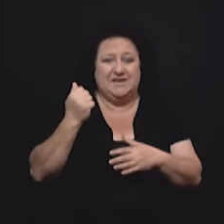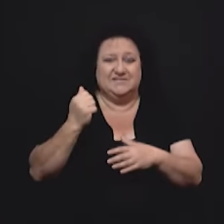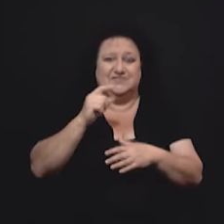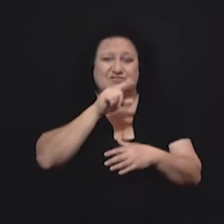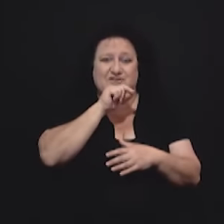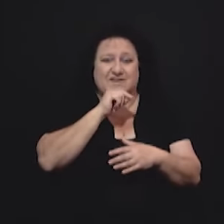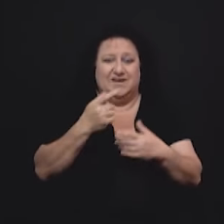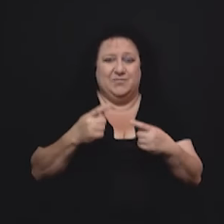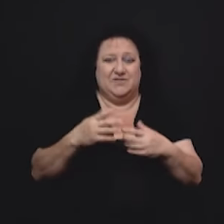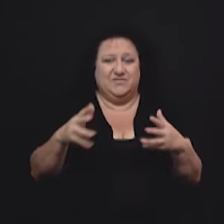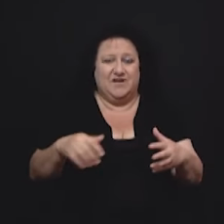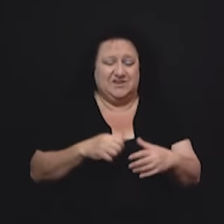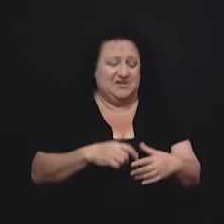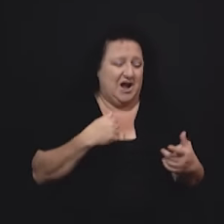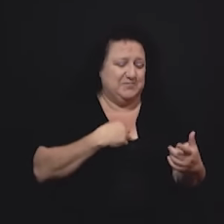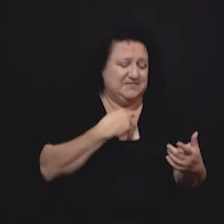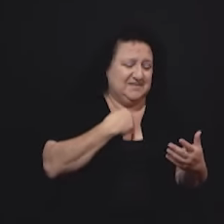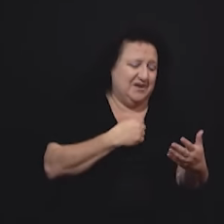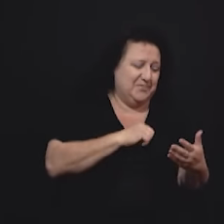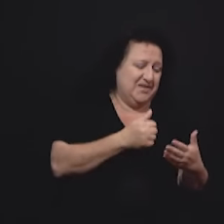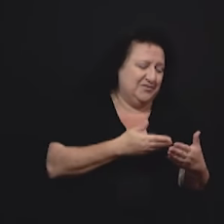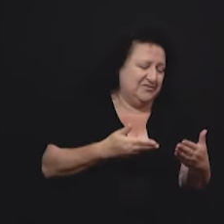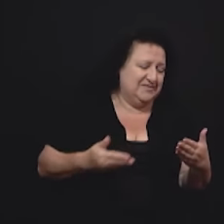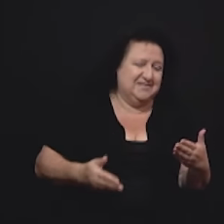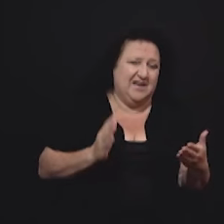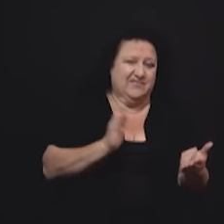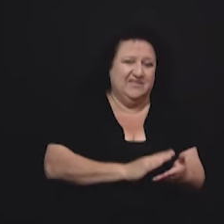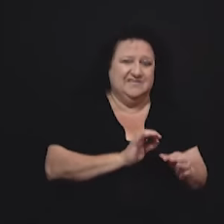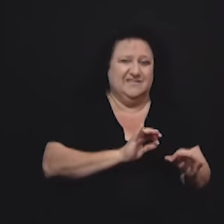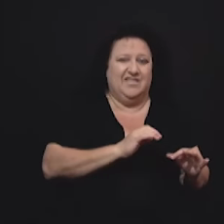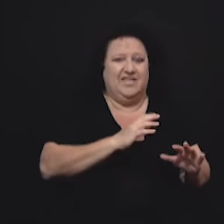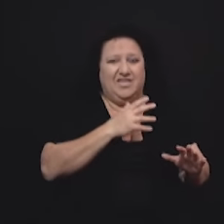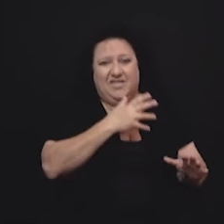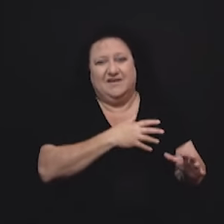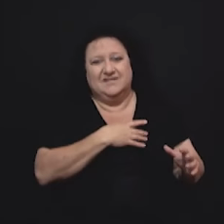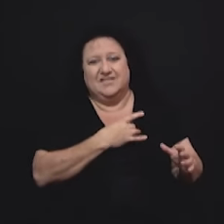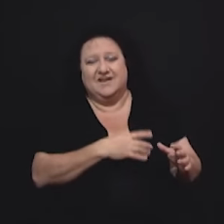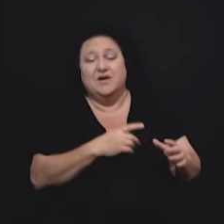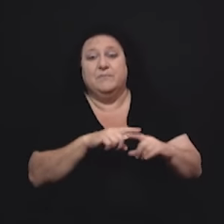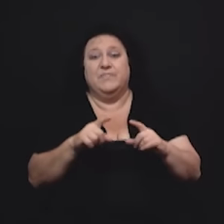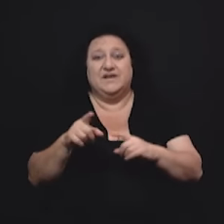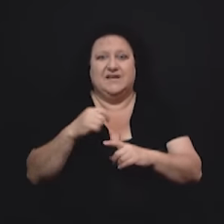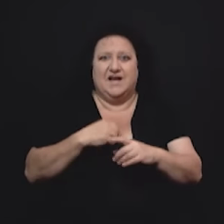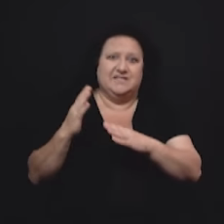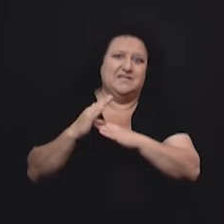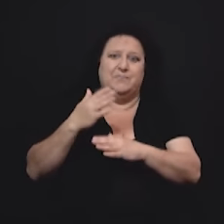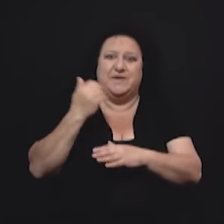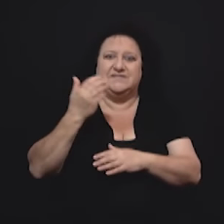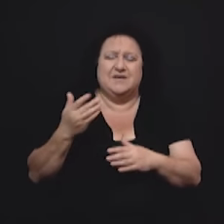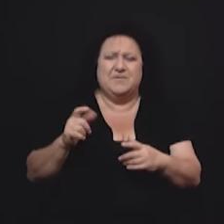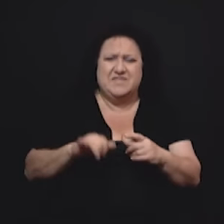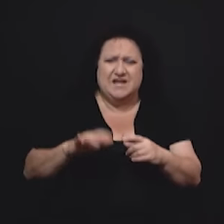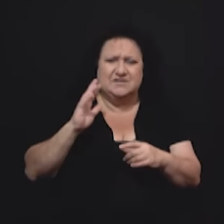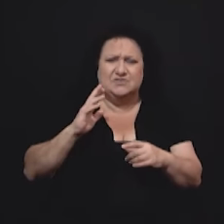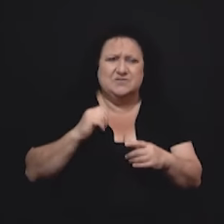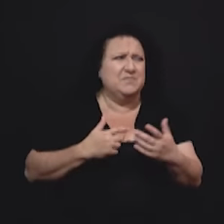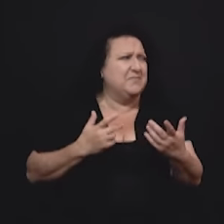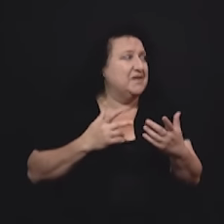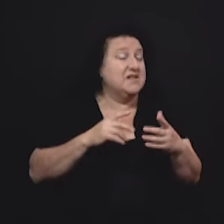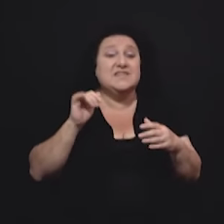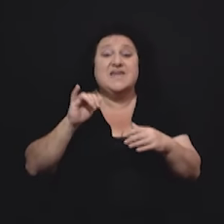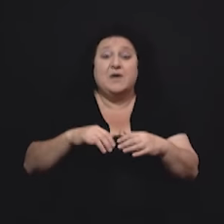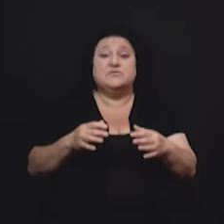the community used to gather even outside of the fellowship of worship. That was super important to what was happening in the life of the church.